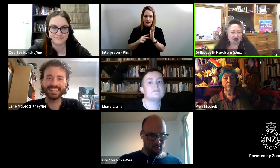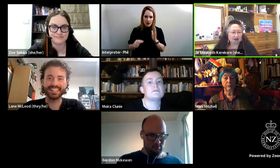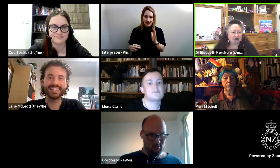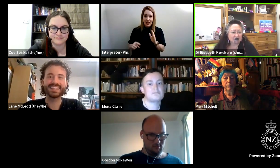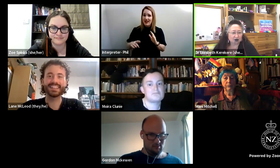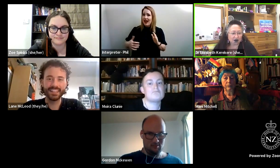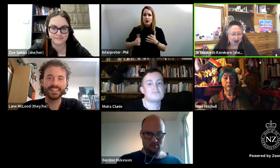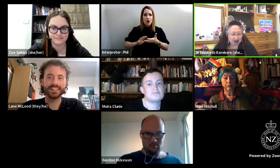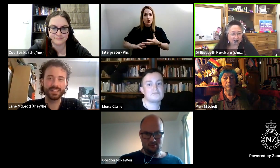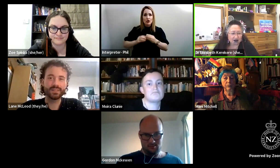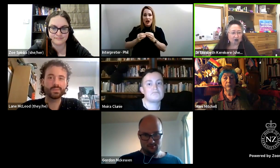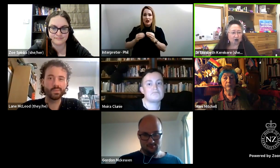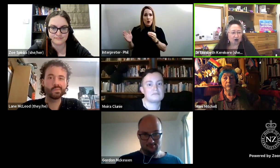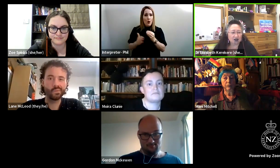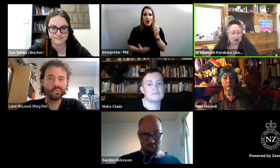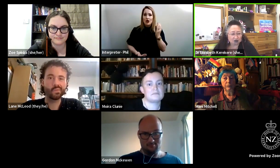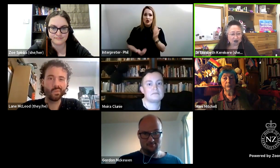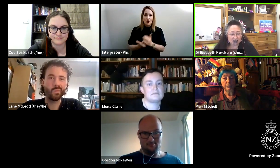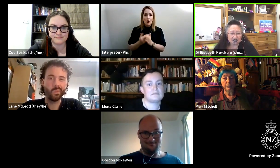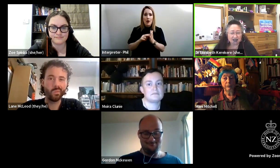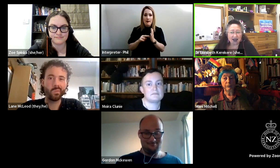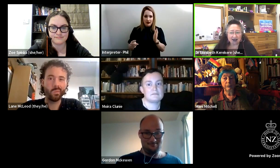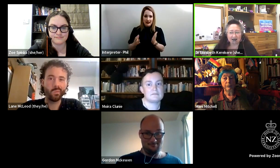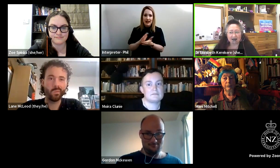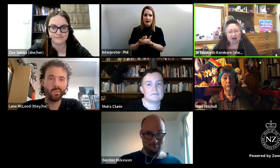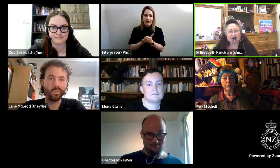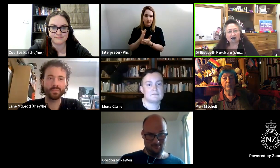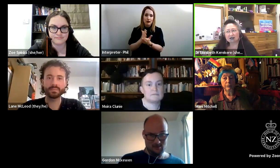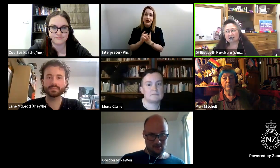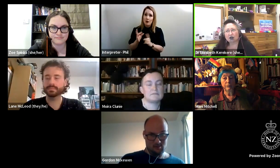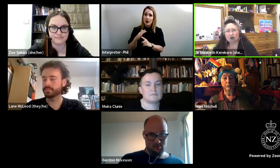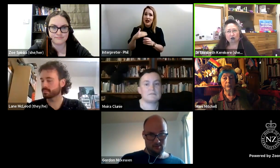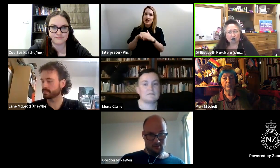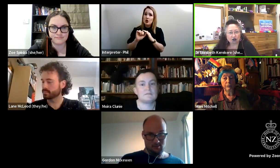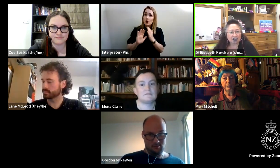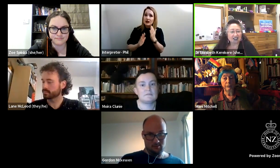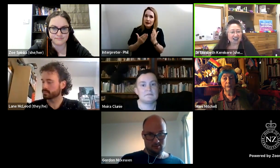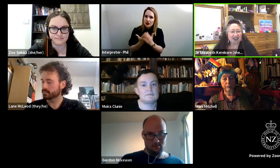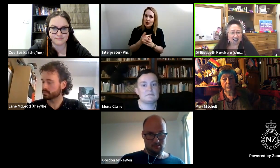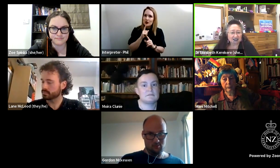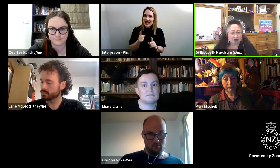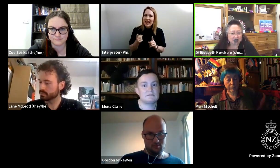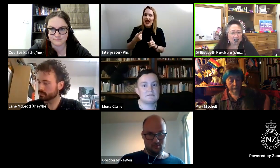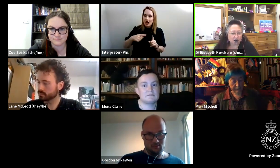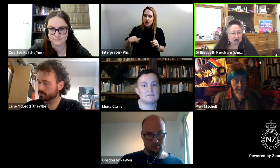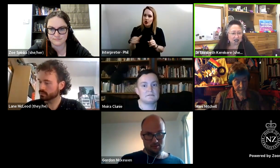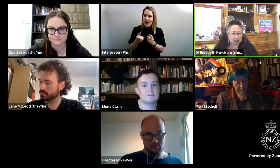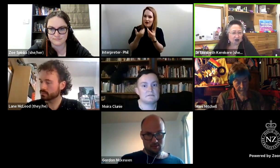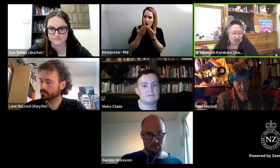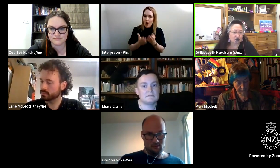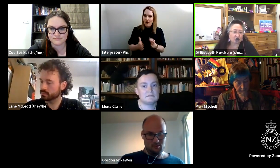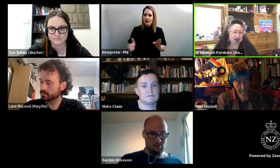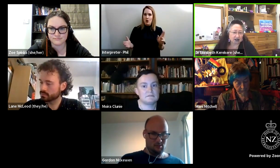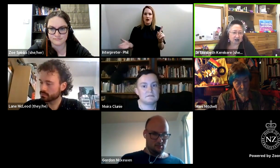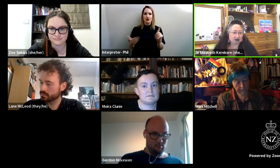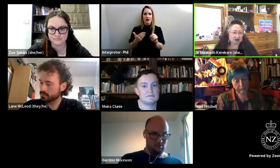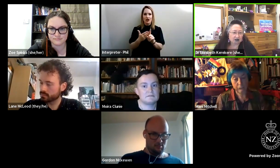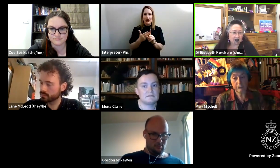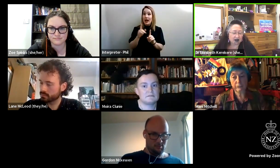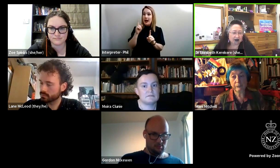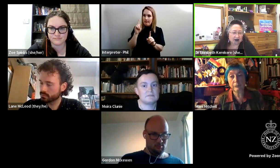policy. So I think it's really important in your submission to say, hey, let's have an overall strategy and here's some key policies you need to